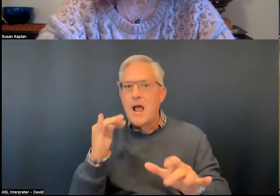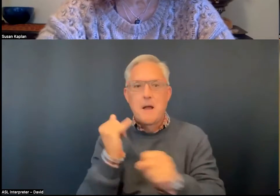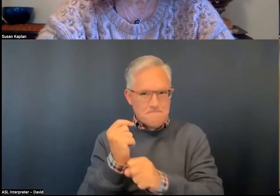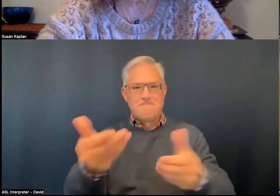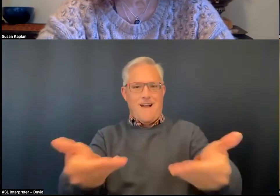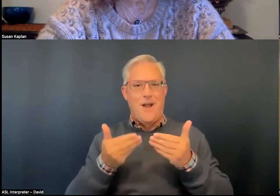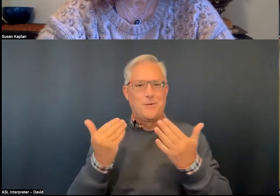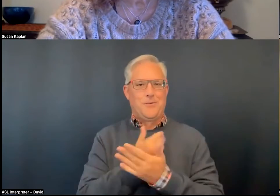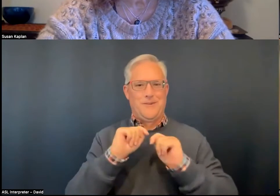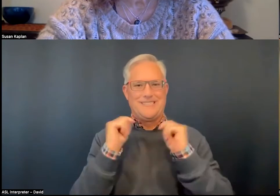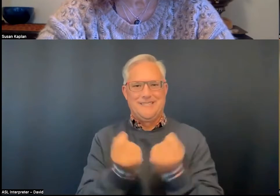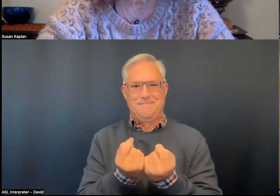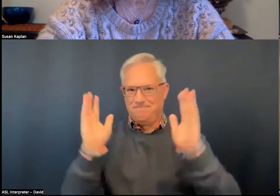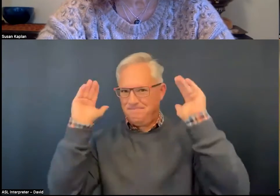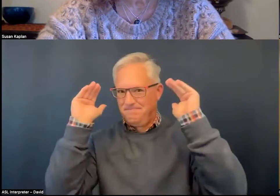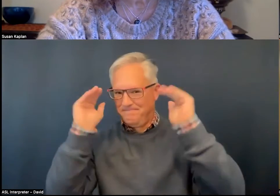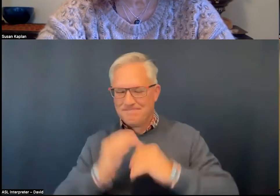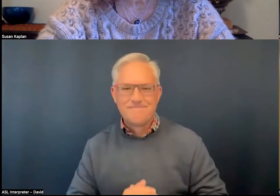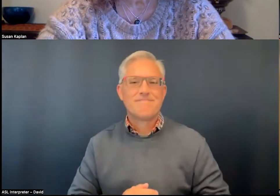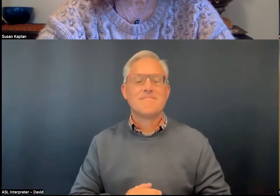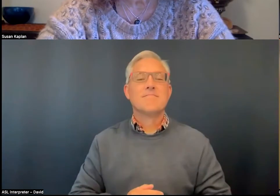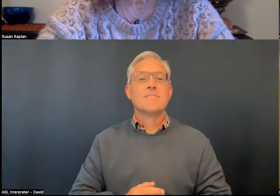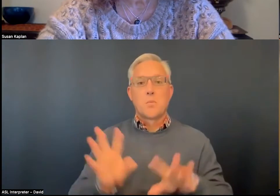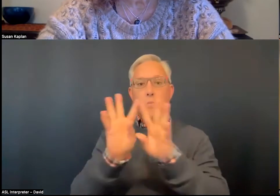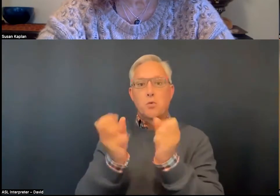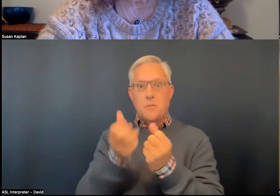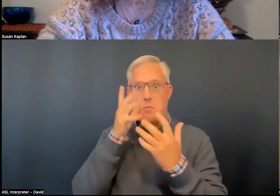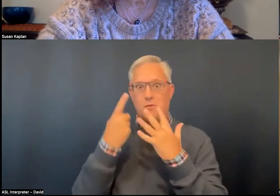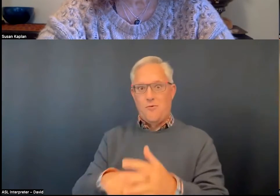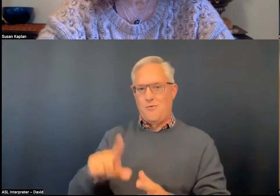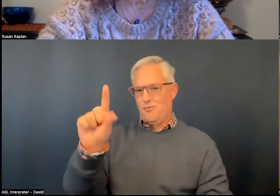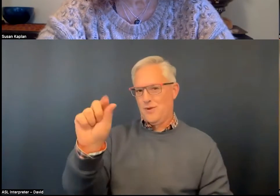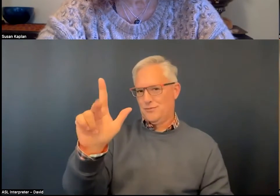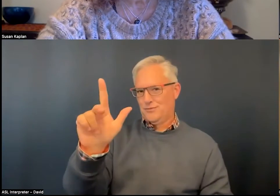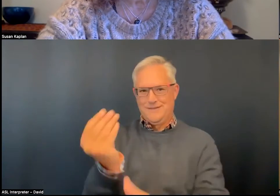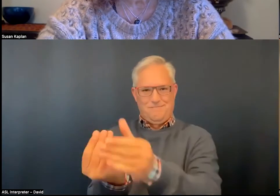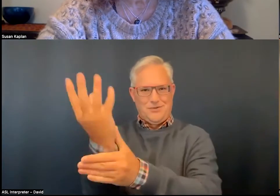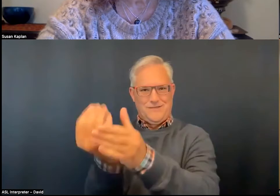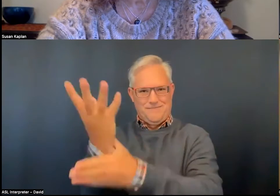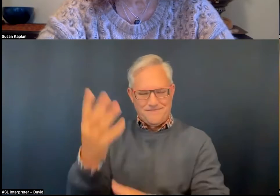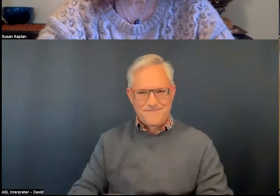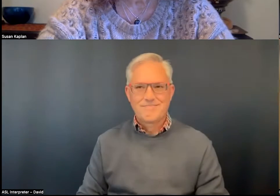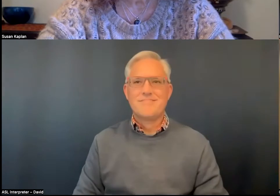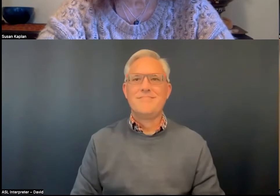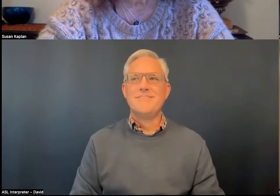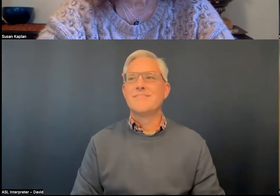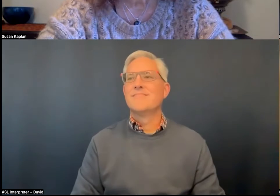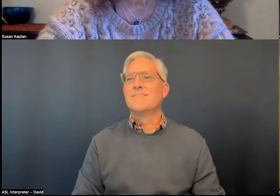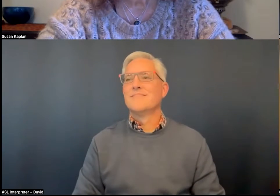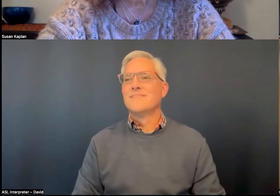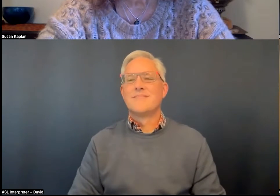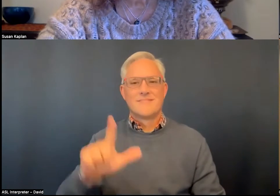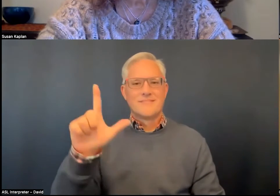and we'll be launching the workshops, as I said before, in the spring of 2023. So we'll just wrap, I think, because we're probably at time,